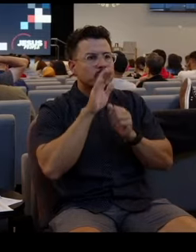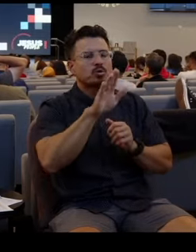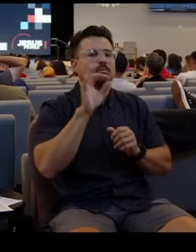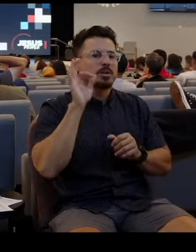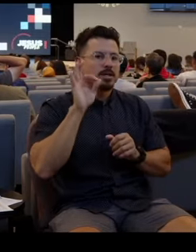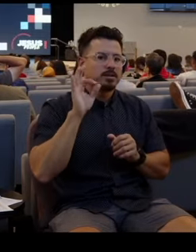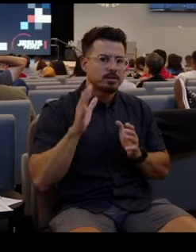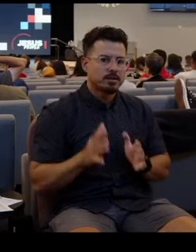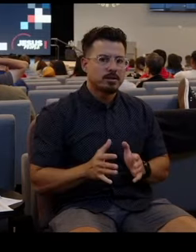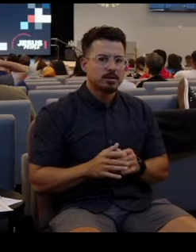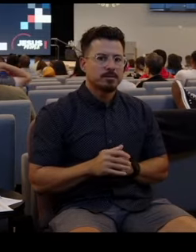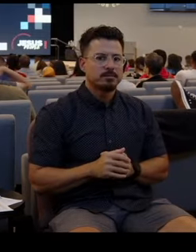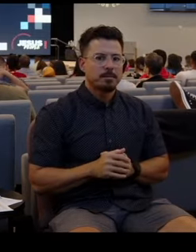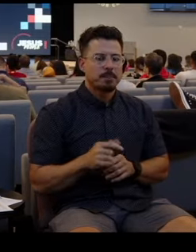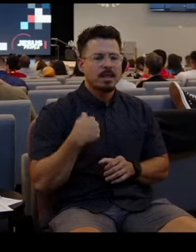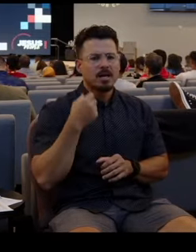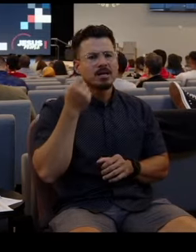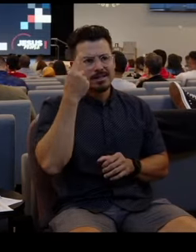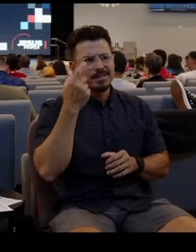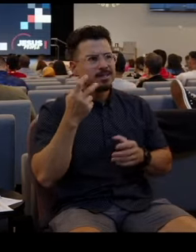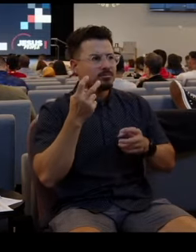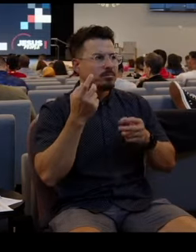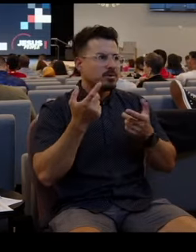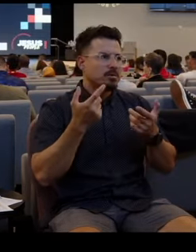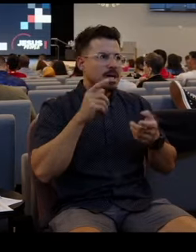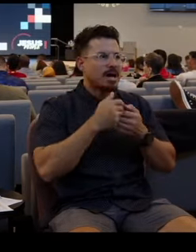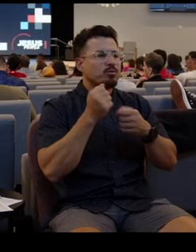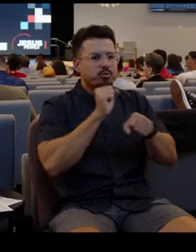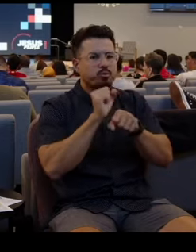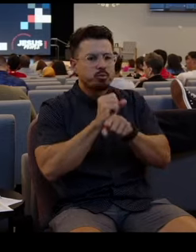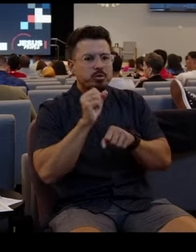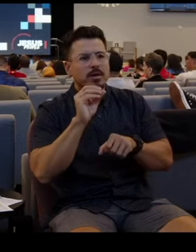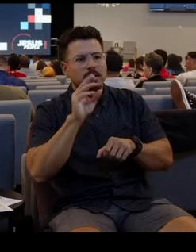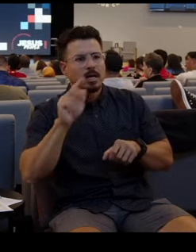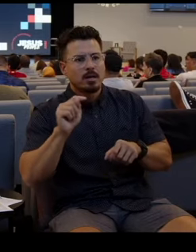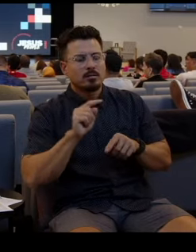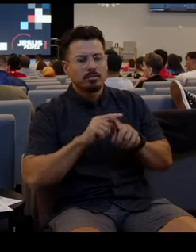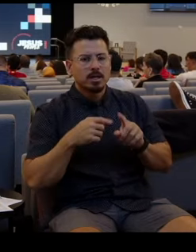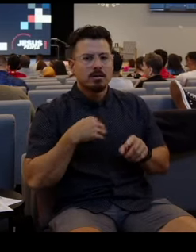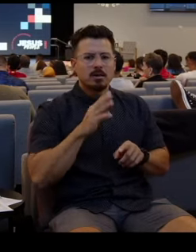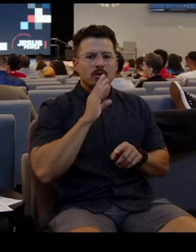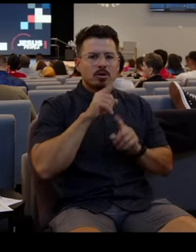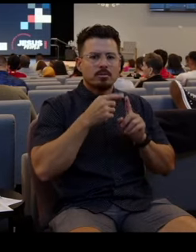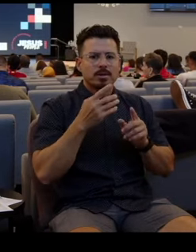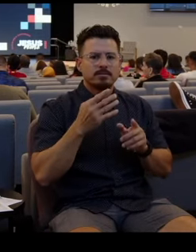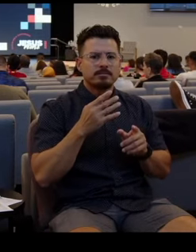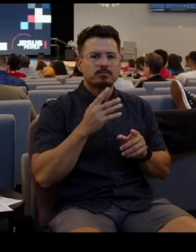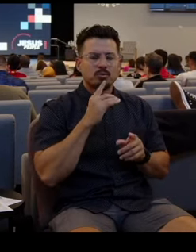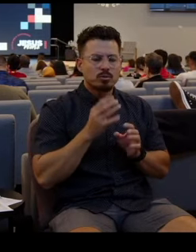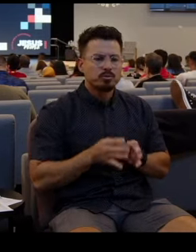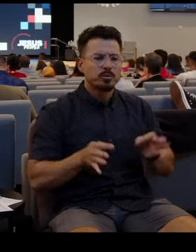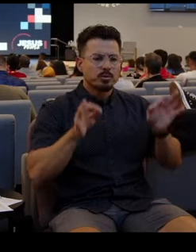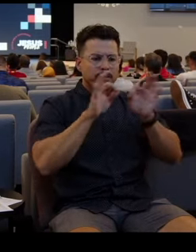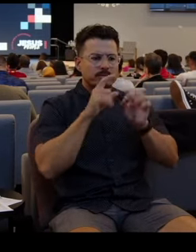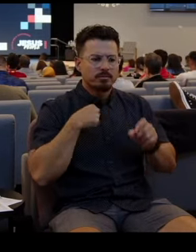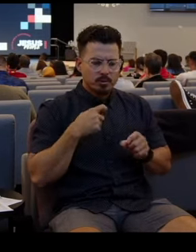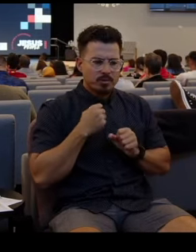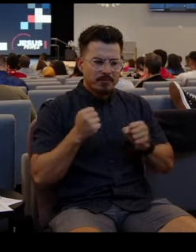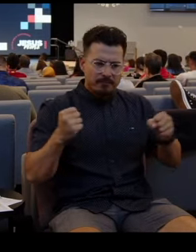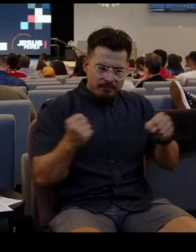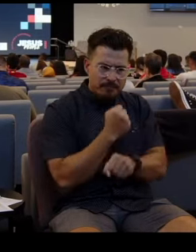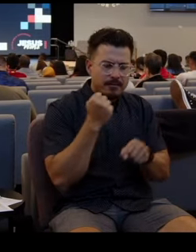I understand the logistics and how all that plays out. But I'm talking about a high ideal here, folks, that you want to contend for.